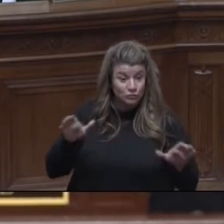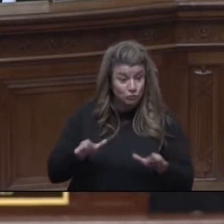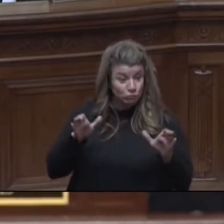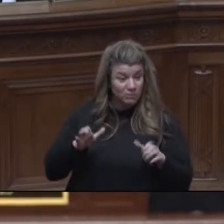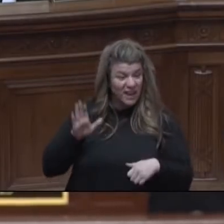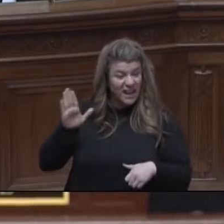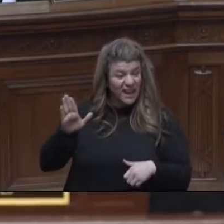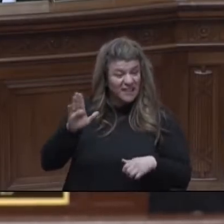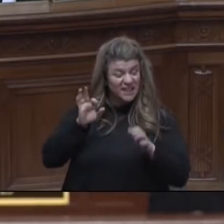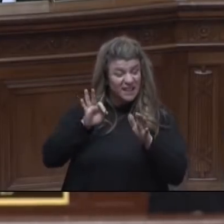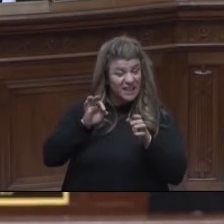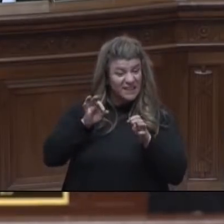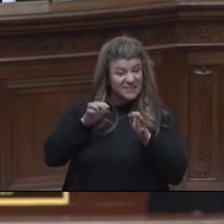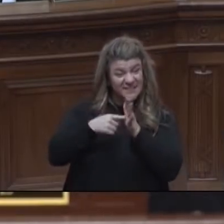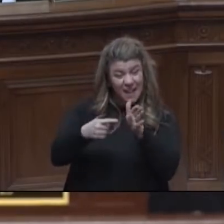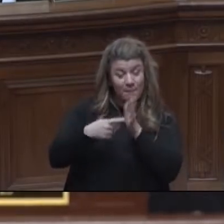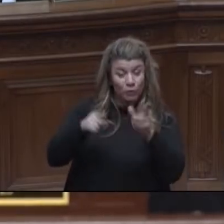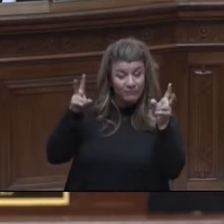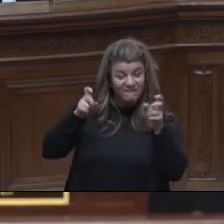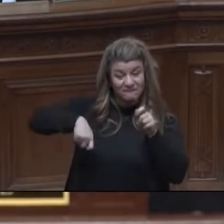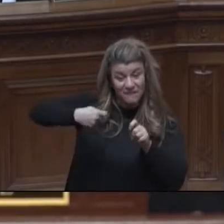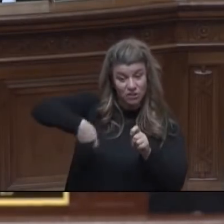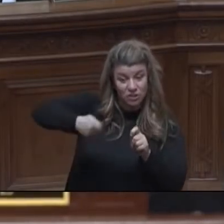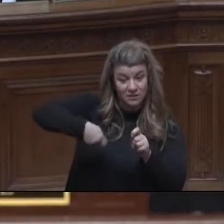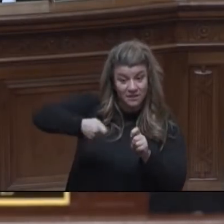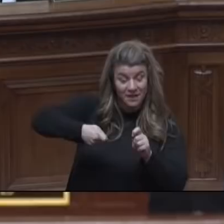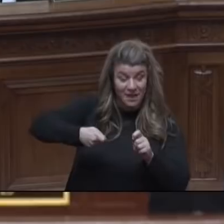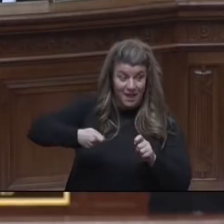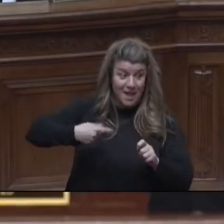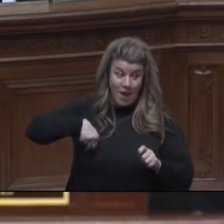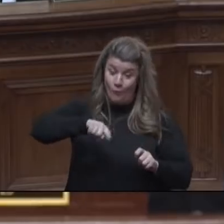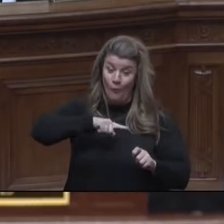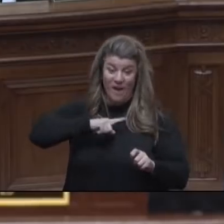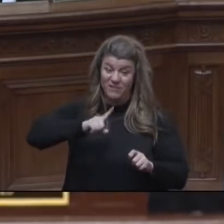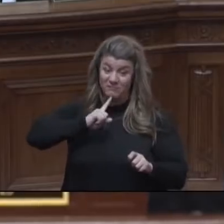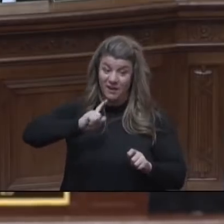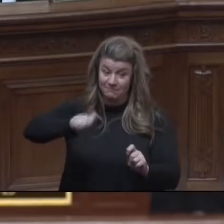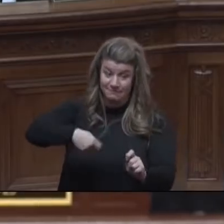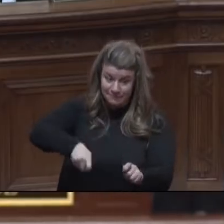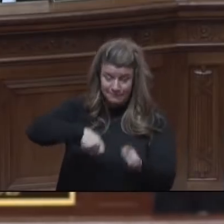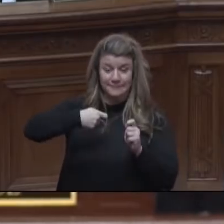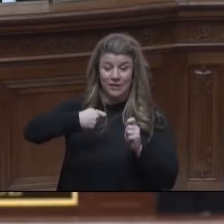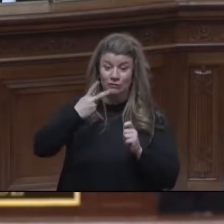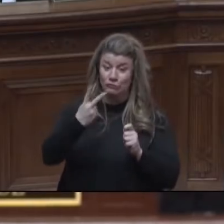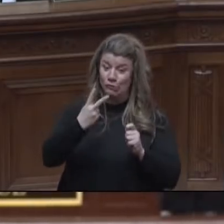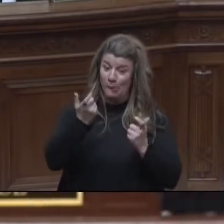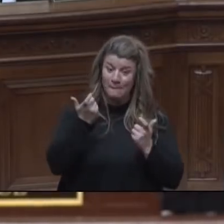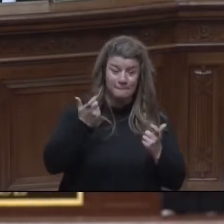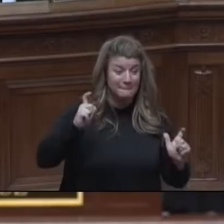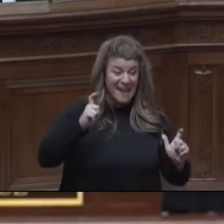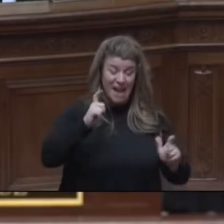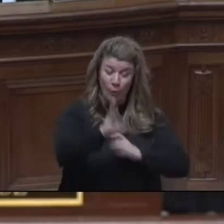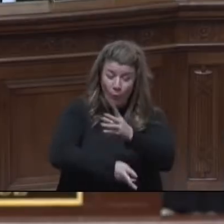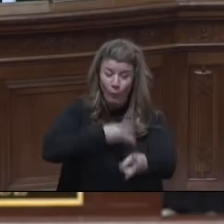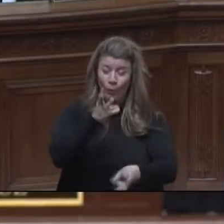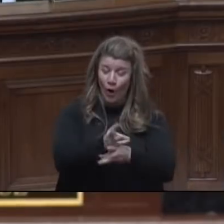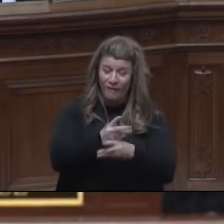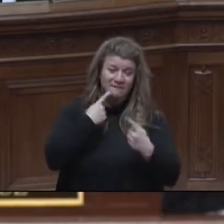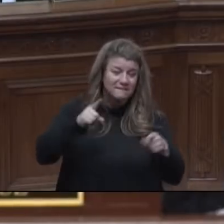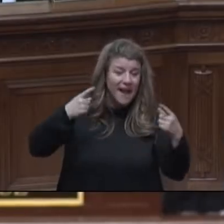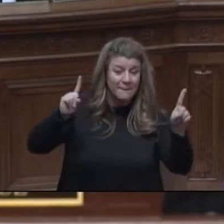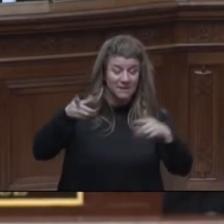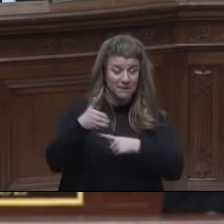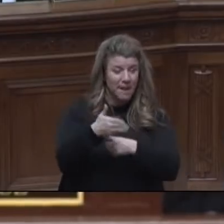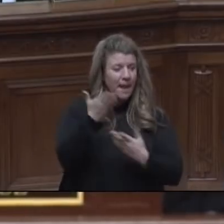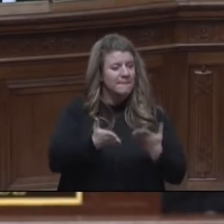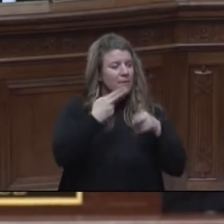caught 2 world-class tunas, maybe blue marlins, you know,